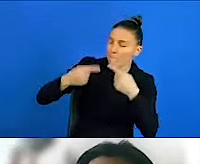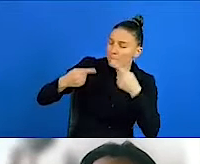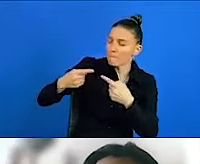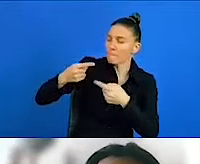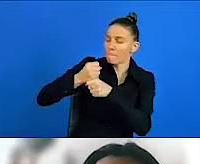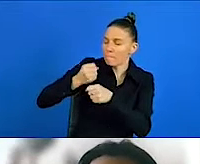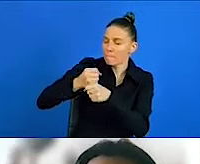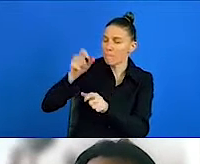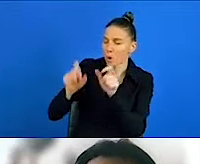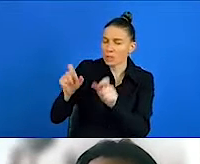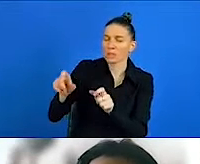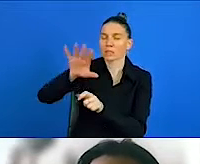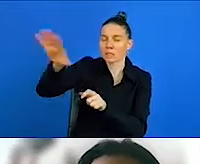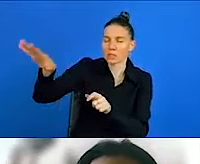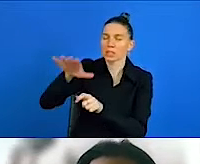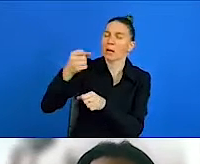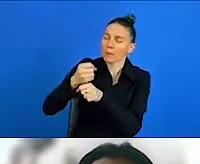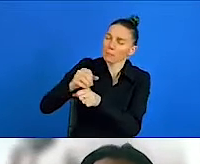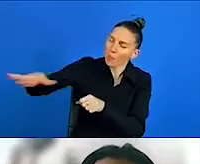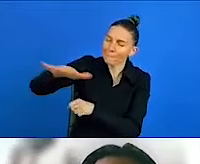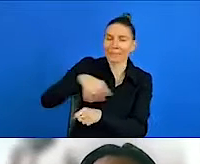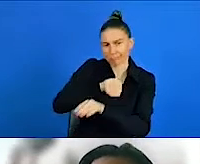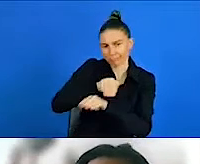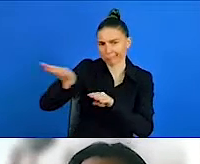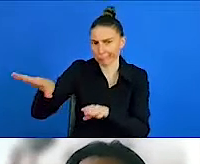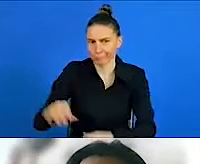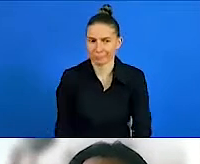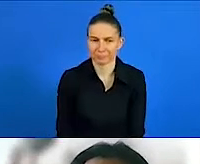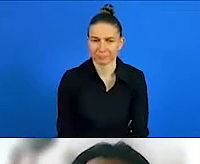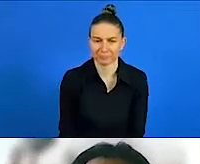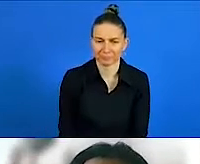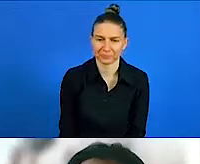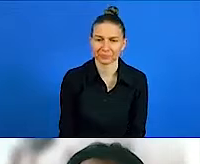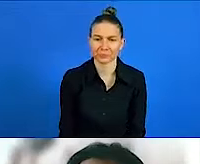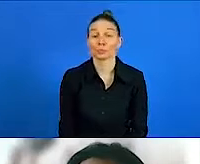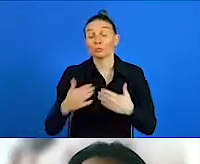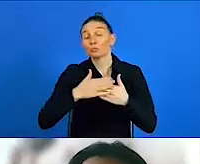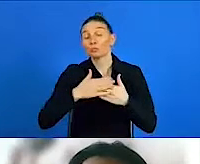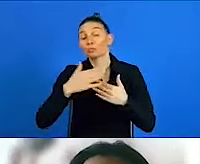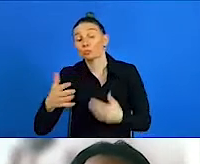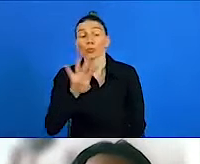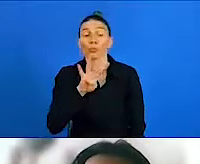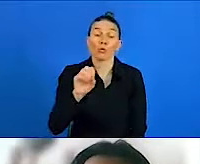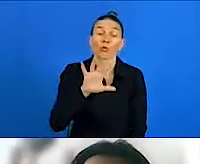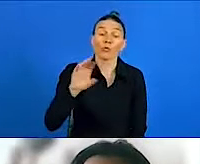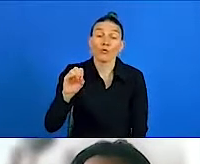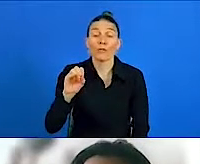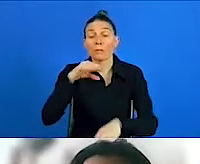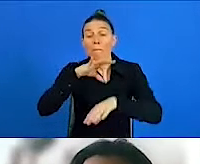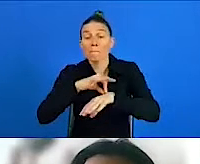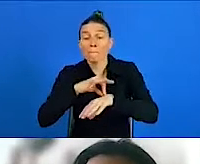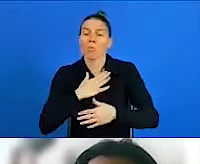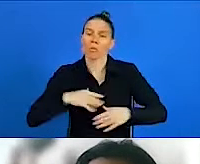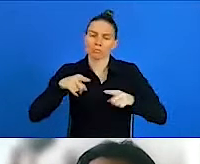will focus on two of these areas, which relates to influencing mainstream labor market policies and having access to disaggregated